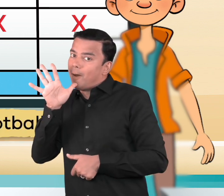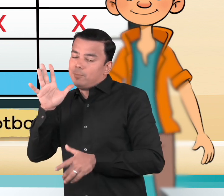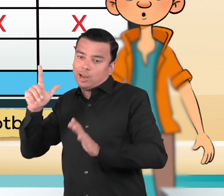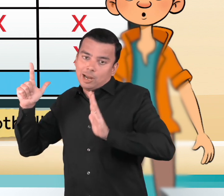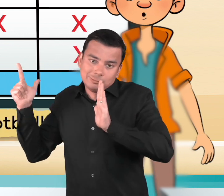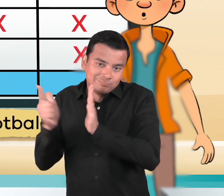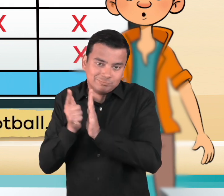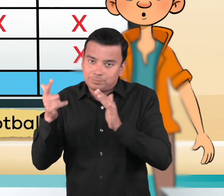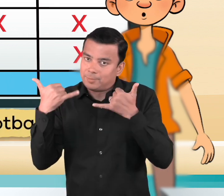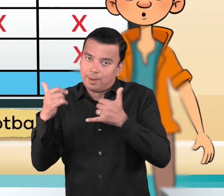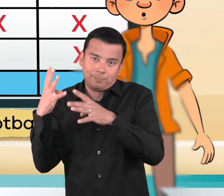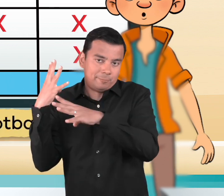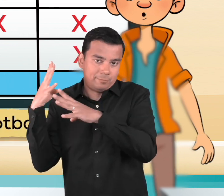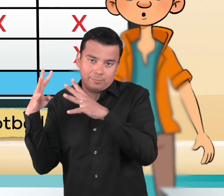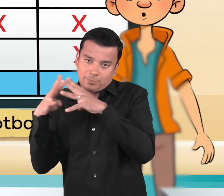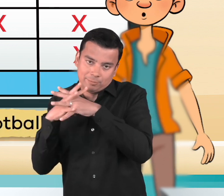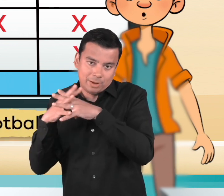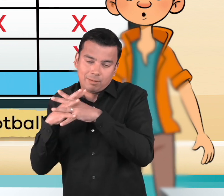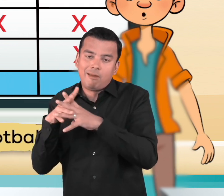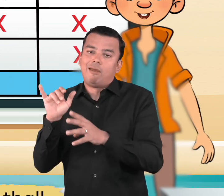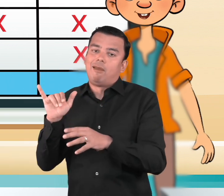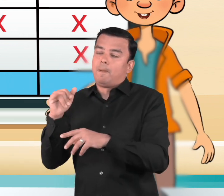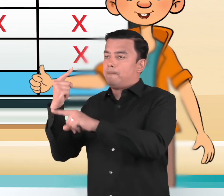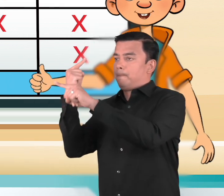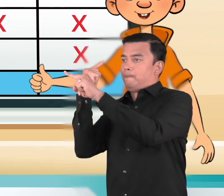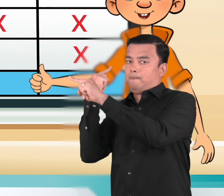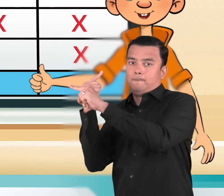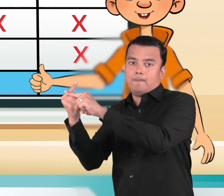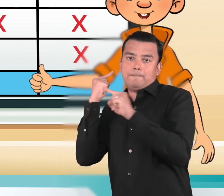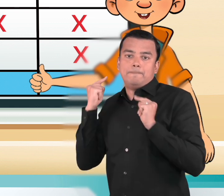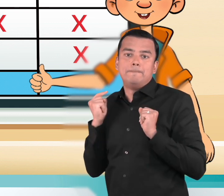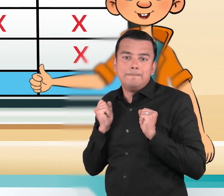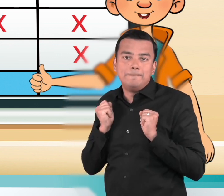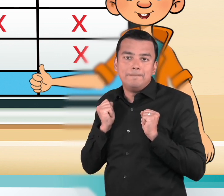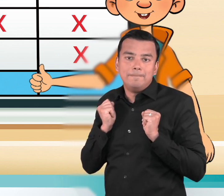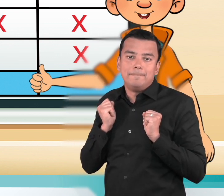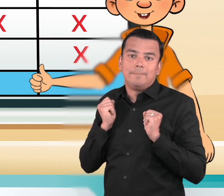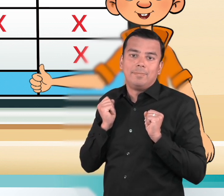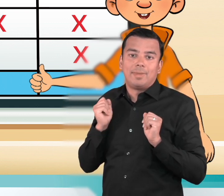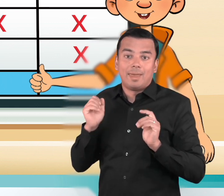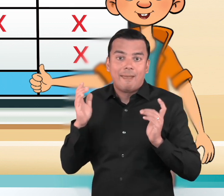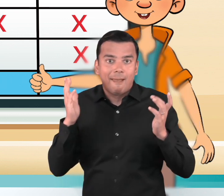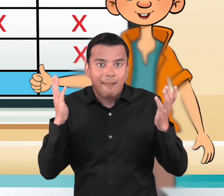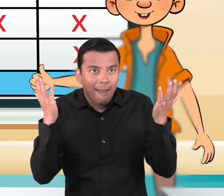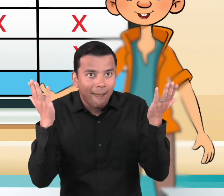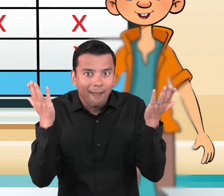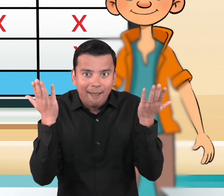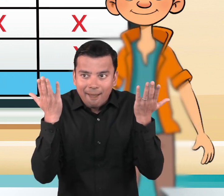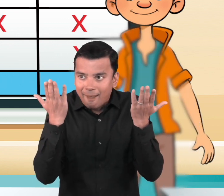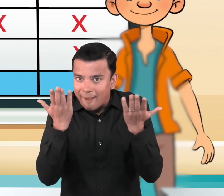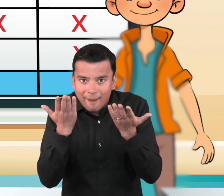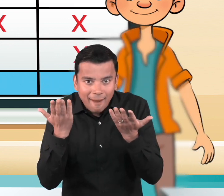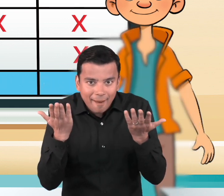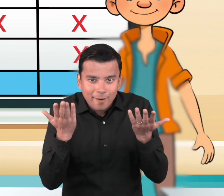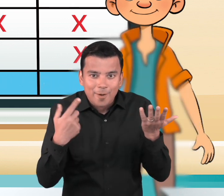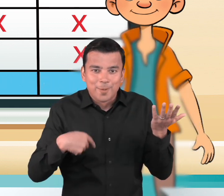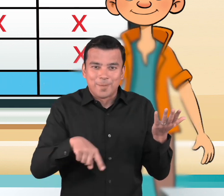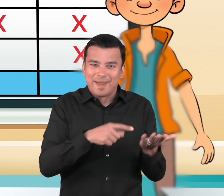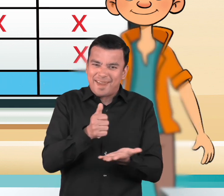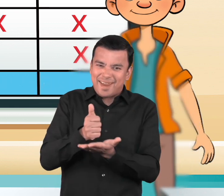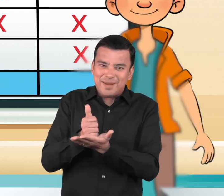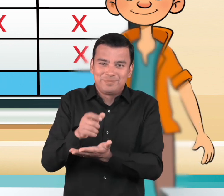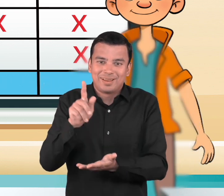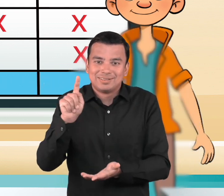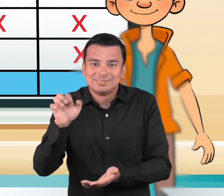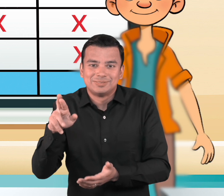will not let him play football. So we can X that out too. Well, look at that. It looks like we